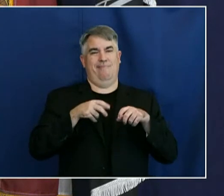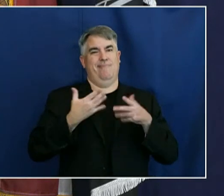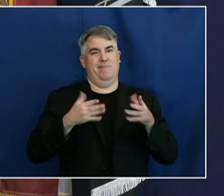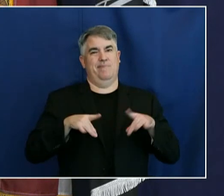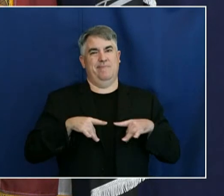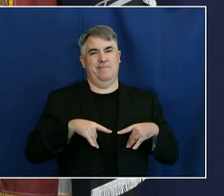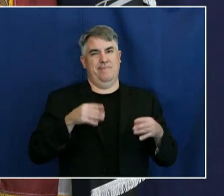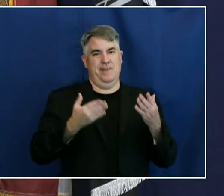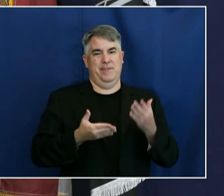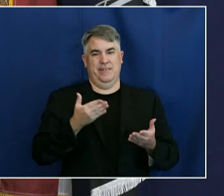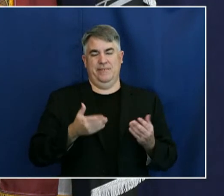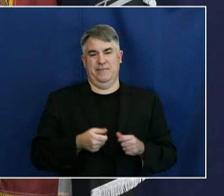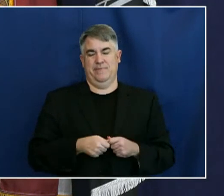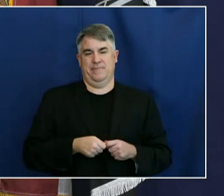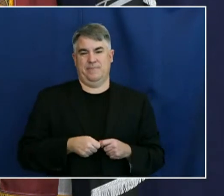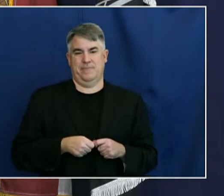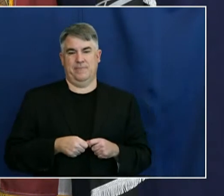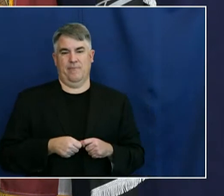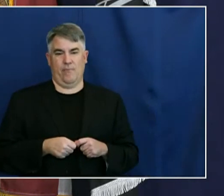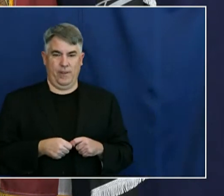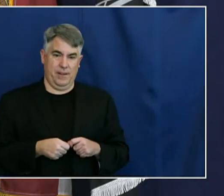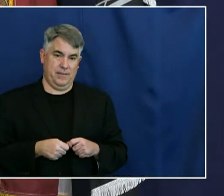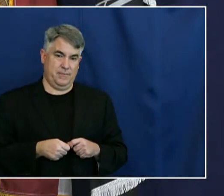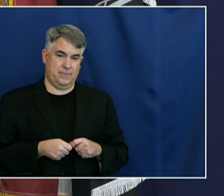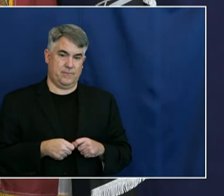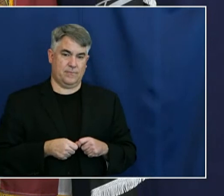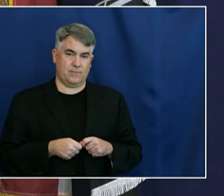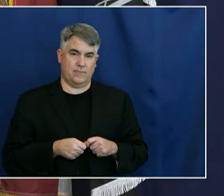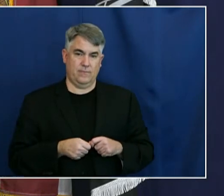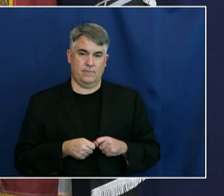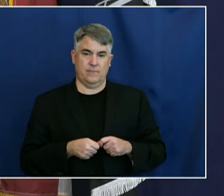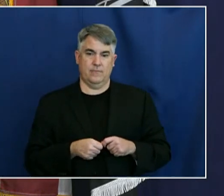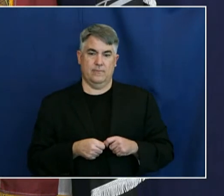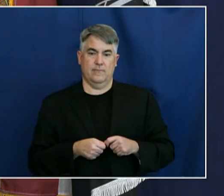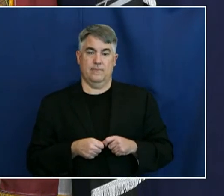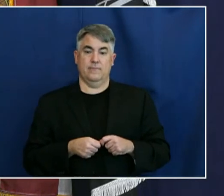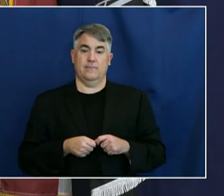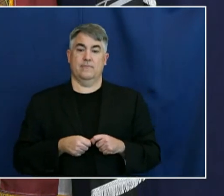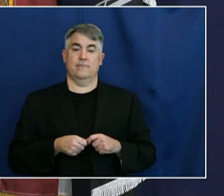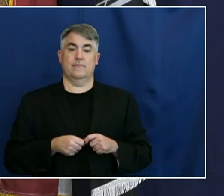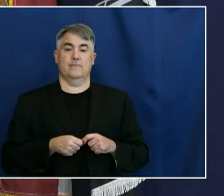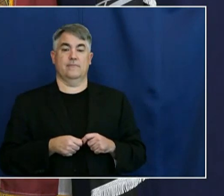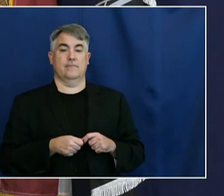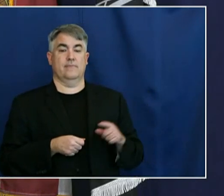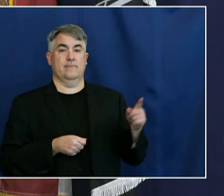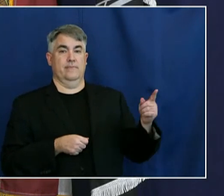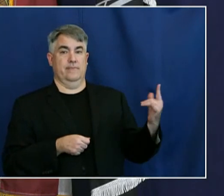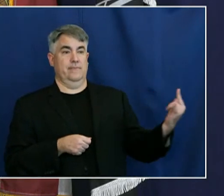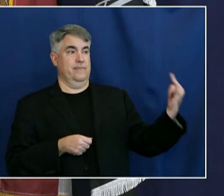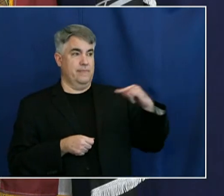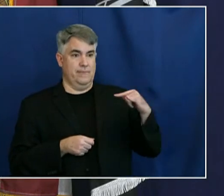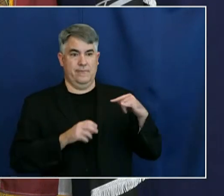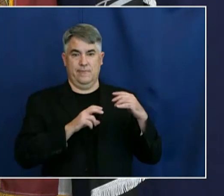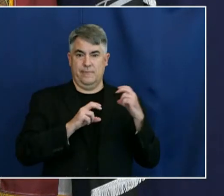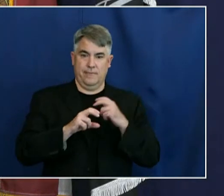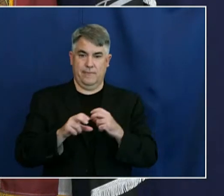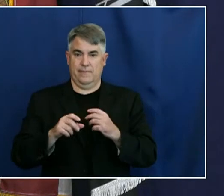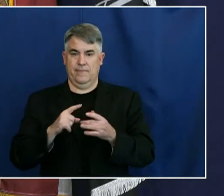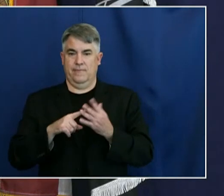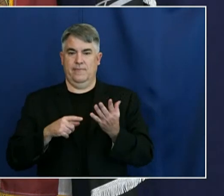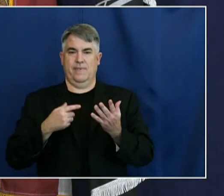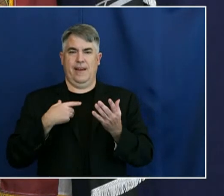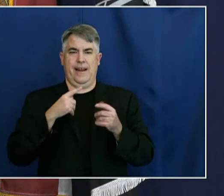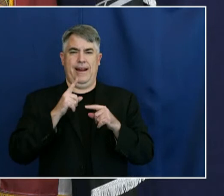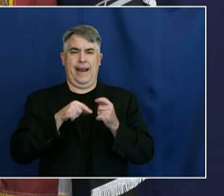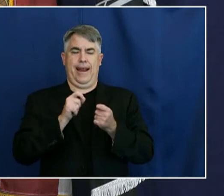I'm sorry, I meant to say the transportation involved and the other countries involved. So that's as much detail as I can give on that.